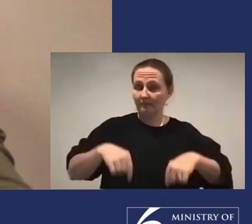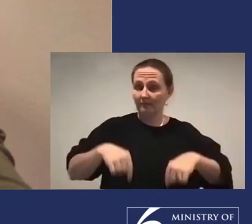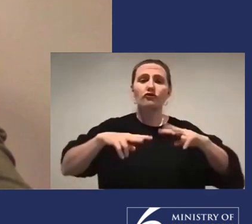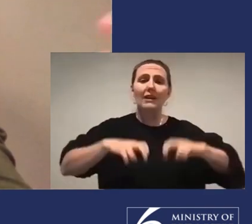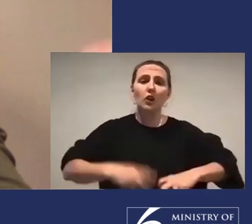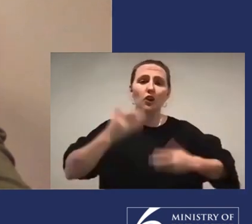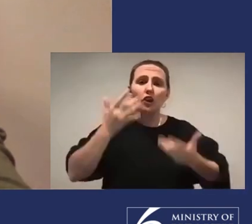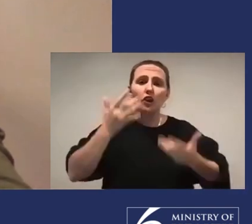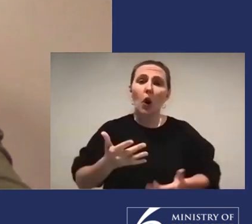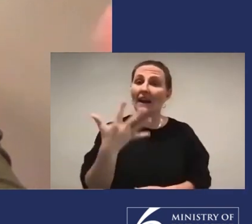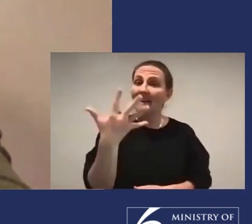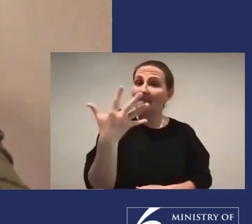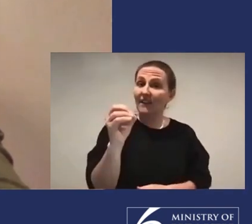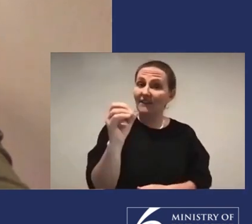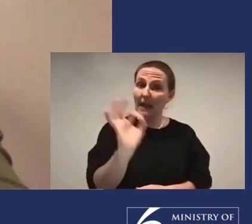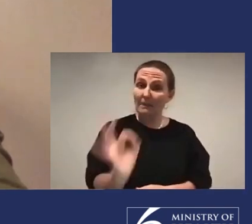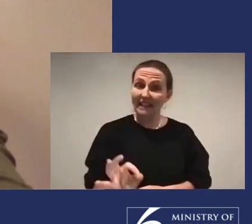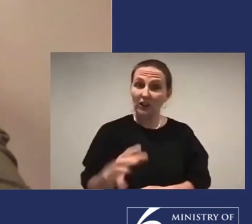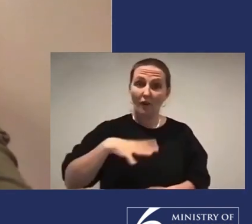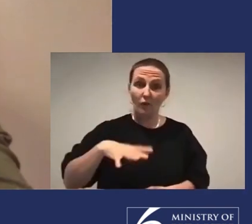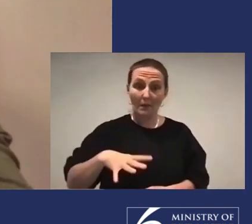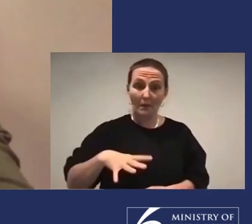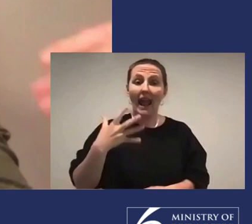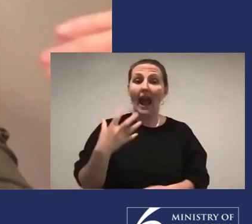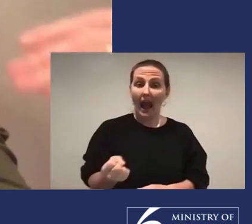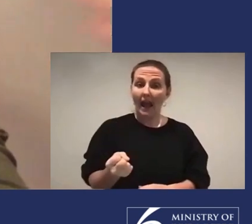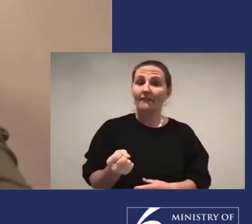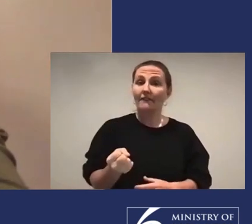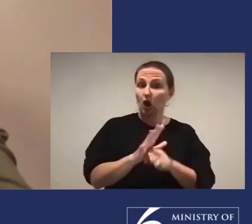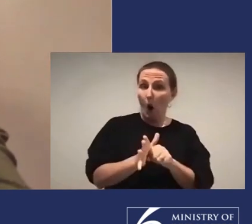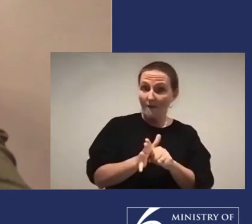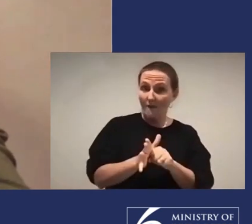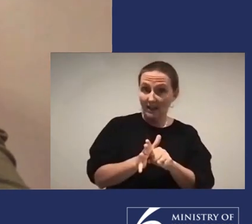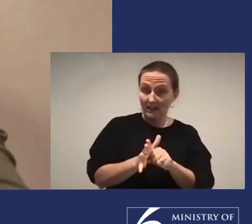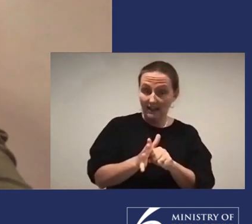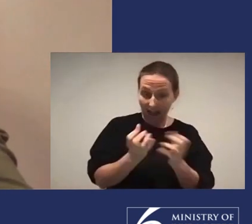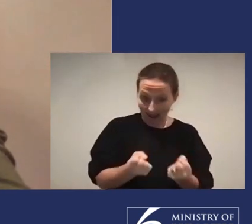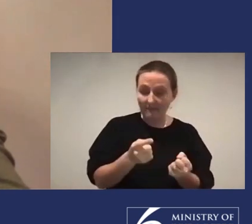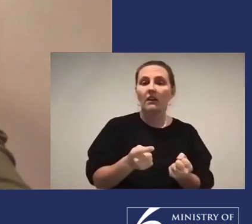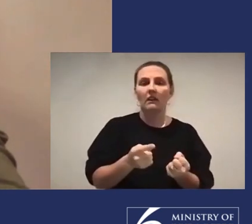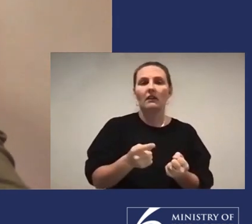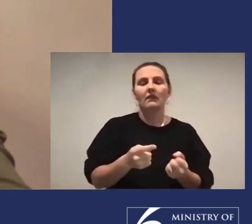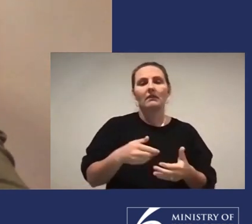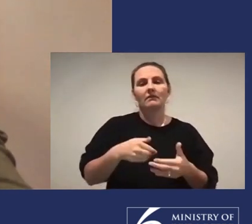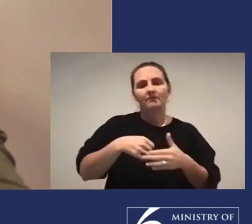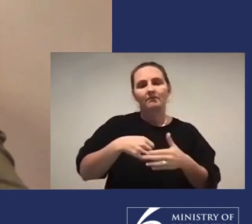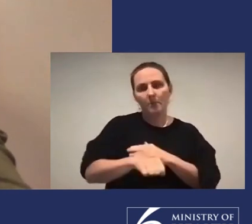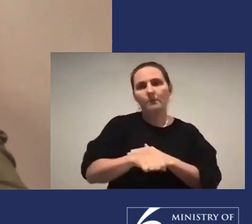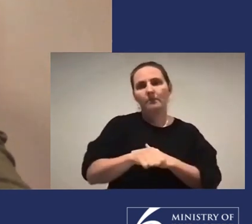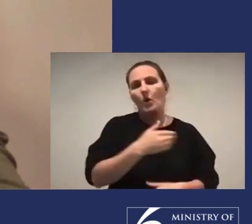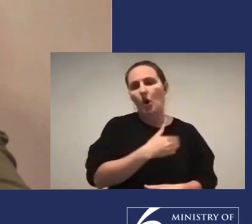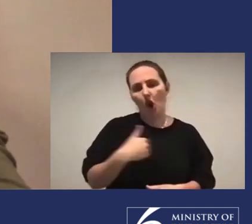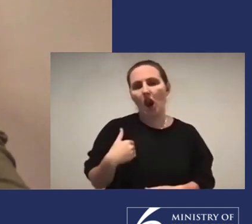who got COVID during their pregnancy birthed early. And just to put that in perspective, the usual rate is